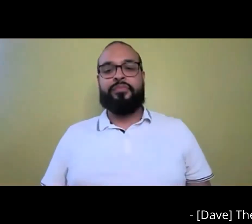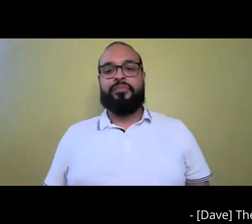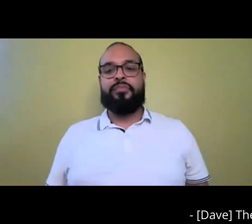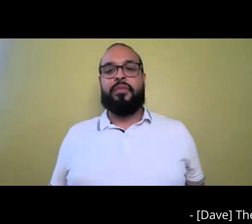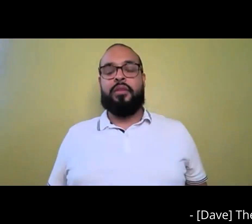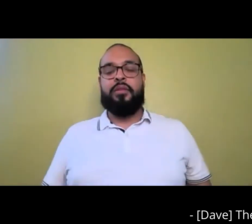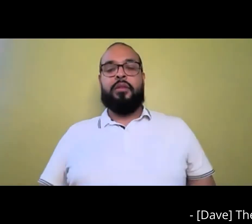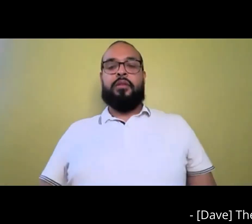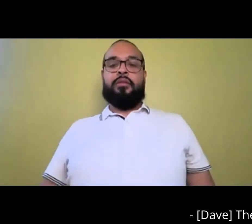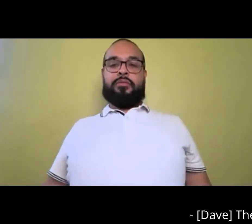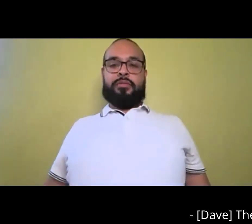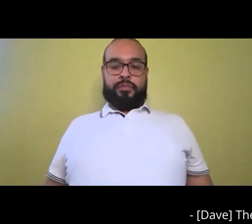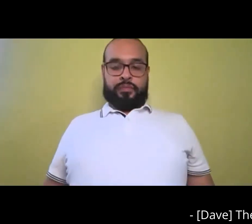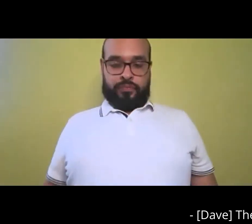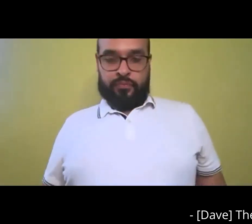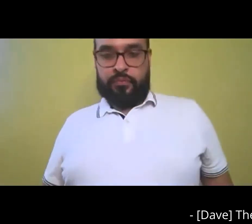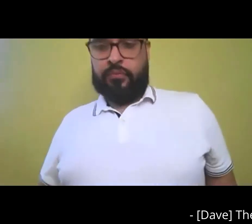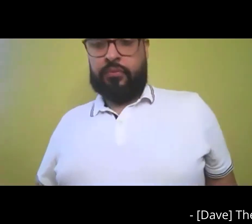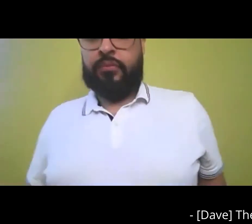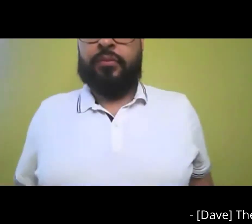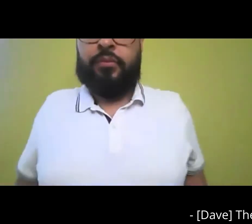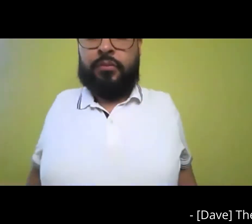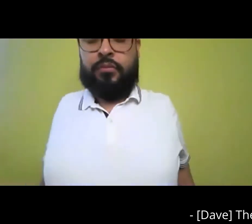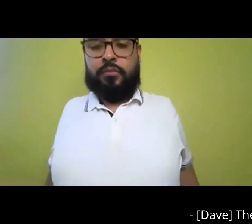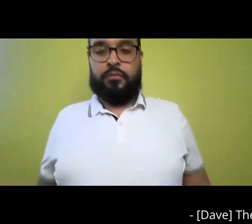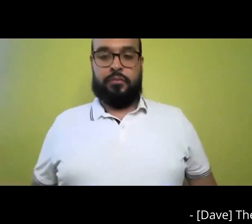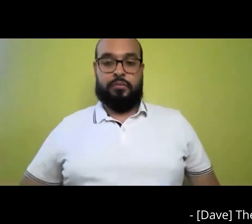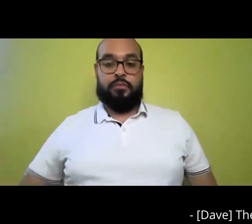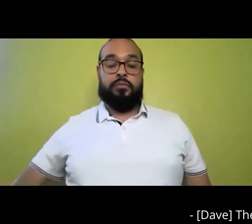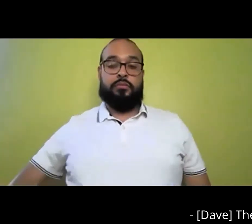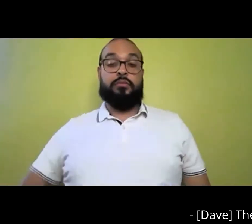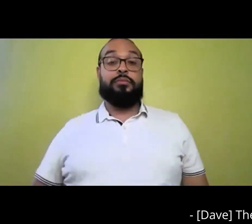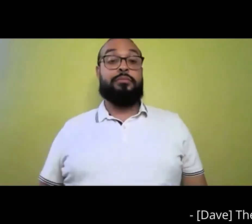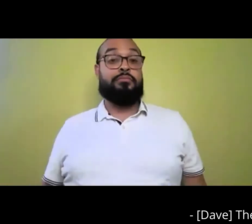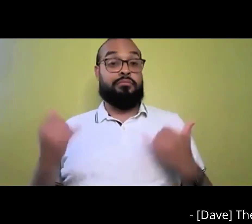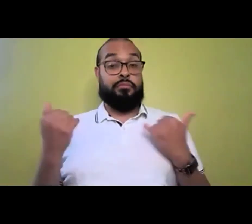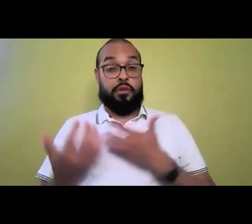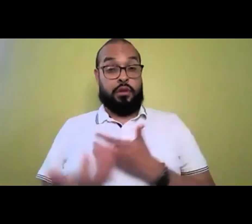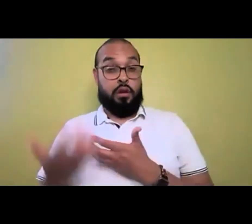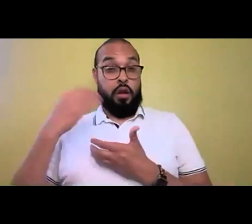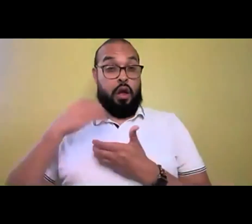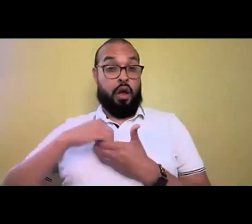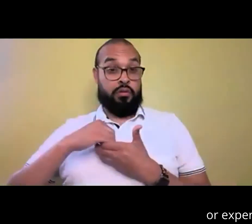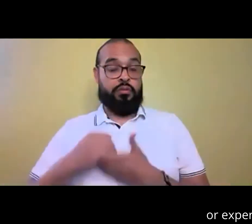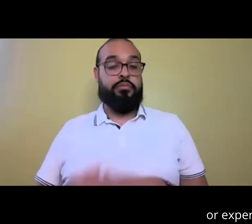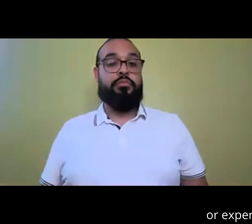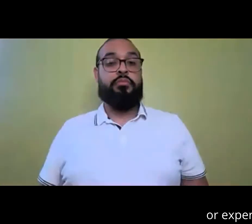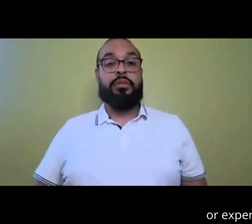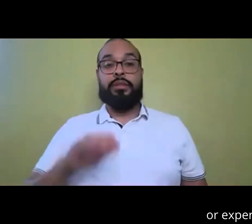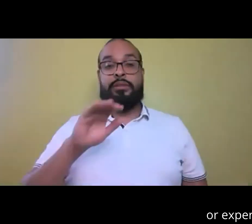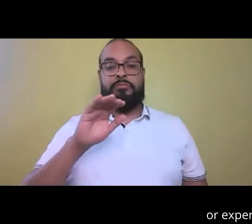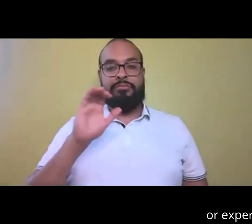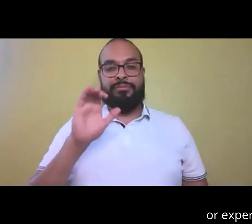The identification of traits between autism / PPD or